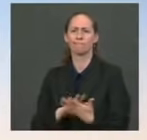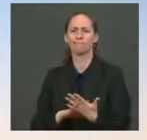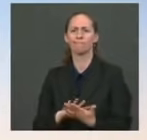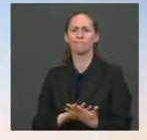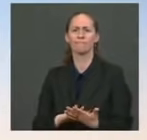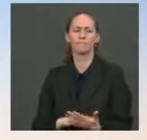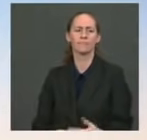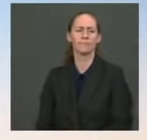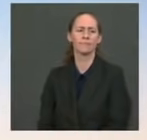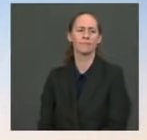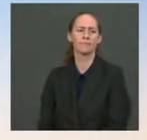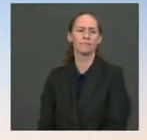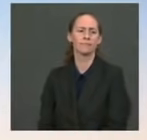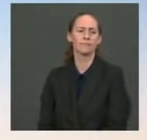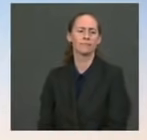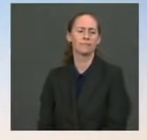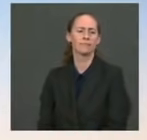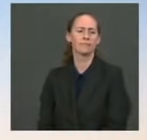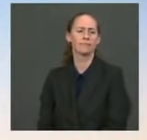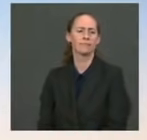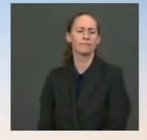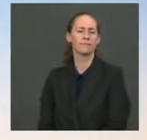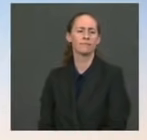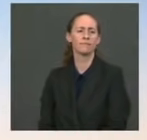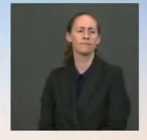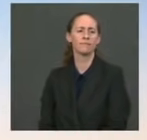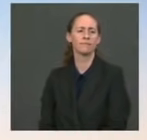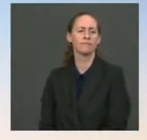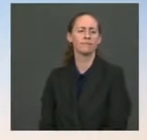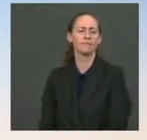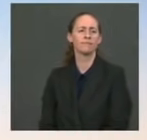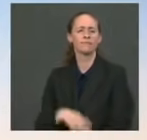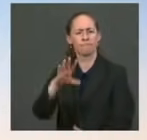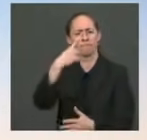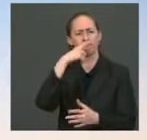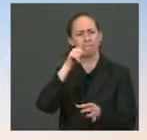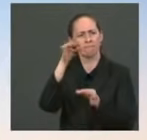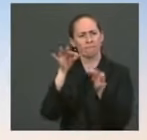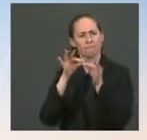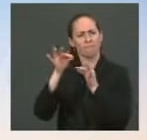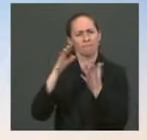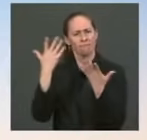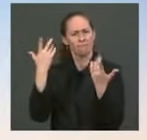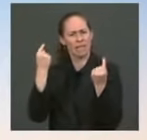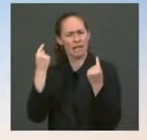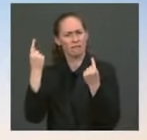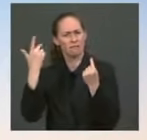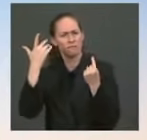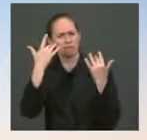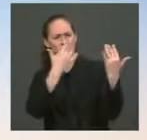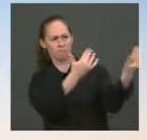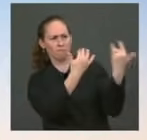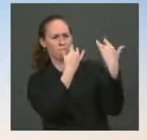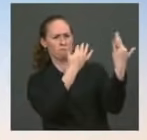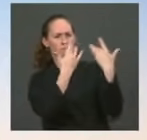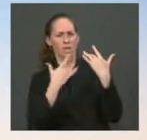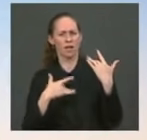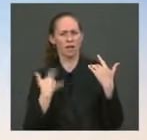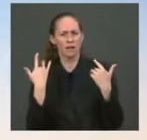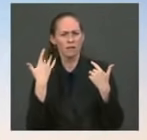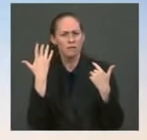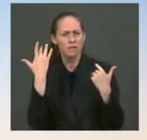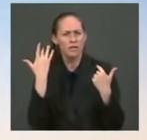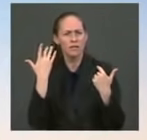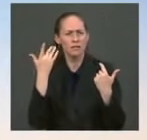the actions in addressing the root causes of migration that have had a tangible, you know, an actual